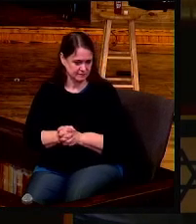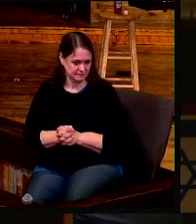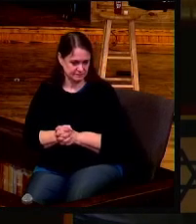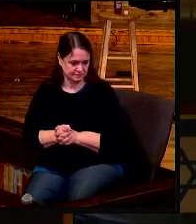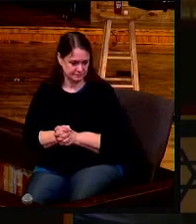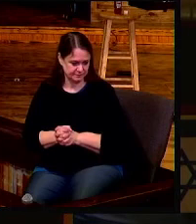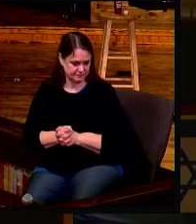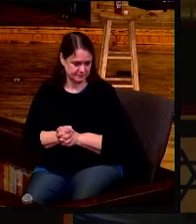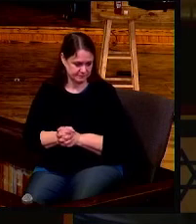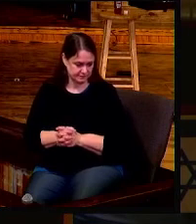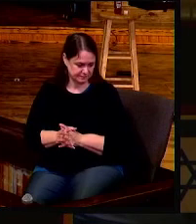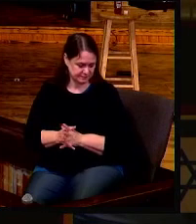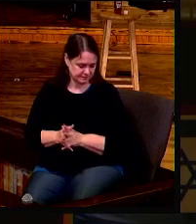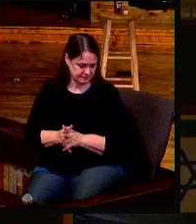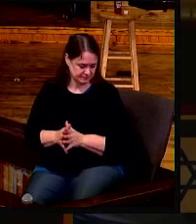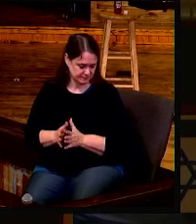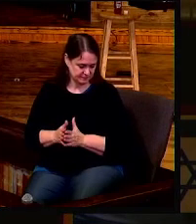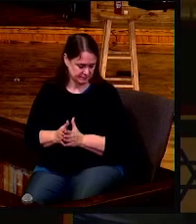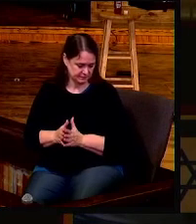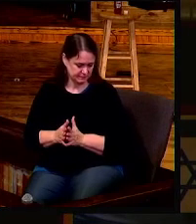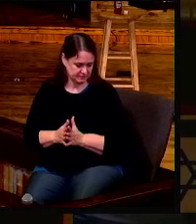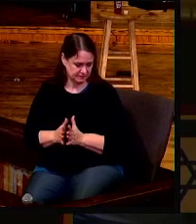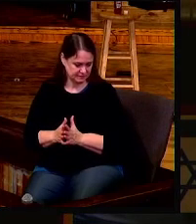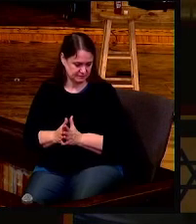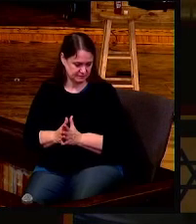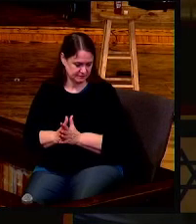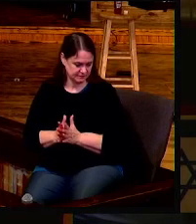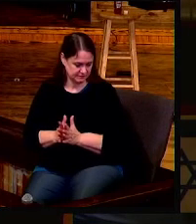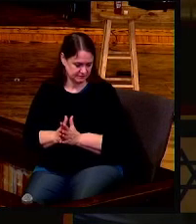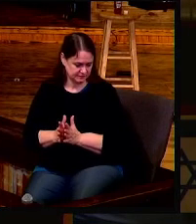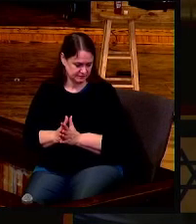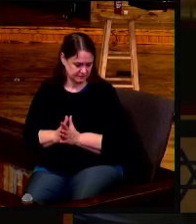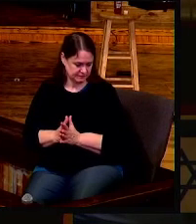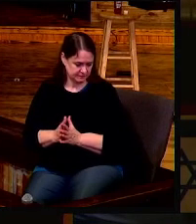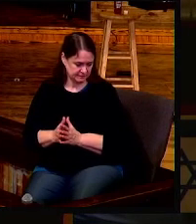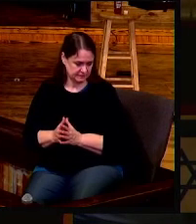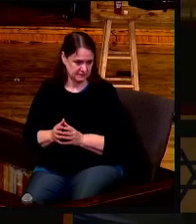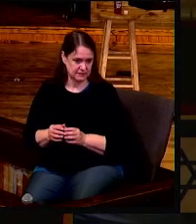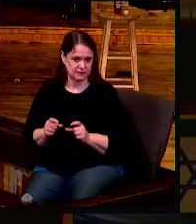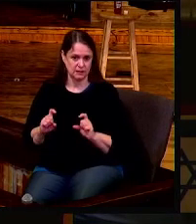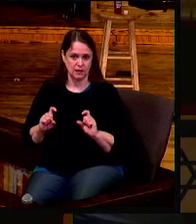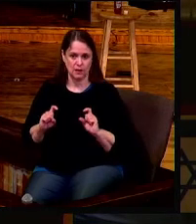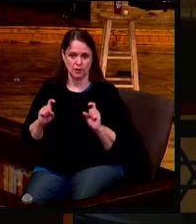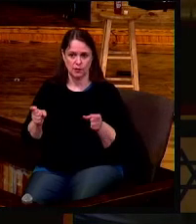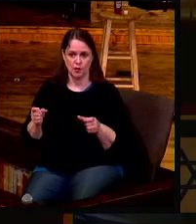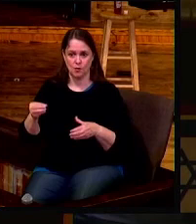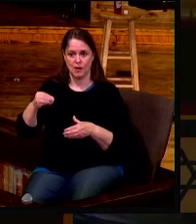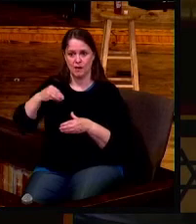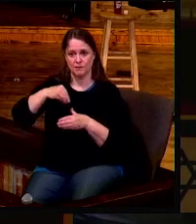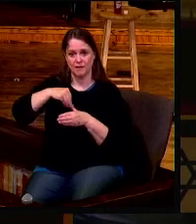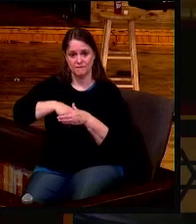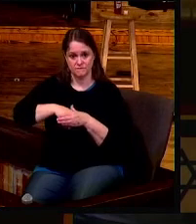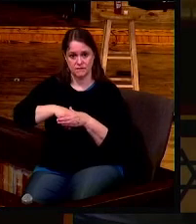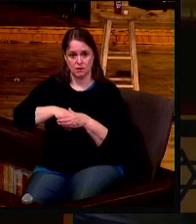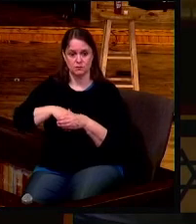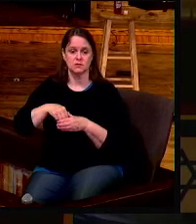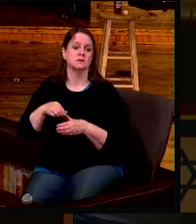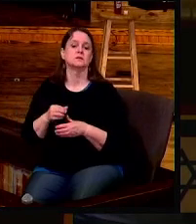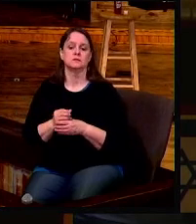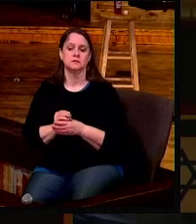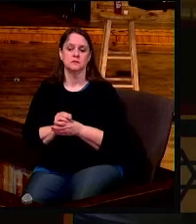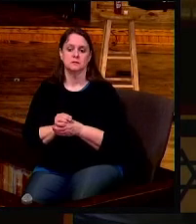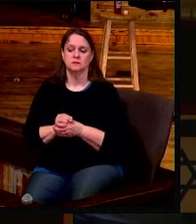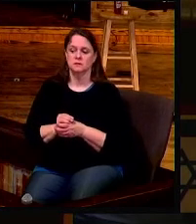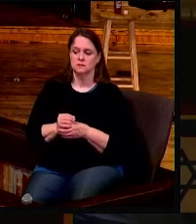Sorry, I'm not supposed to get political, but it is time to vote. So get out and vote. Biblical convictions for the people who hold the same thoughts that you